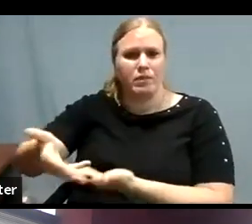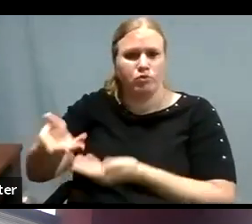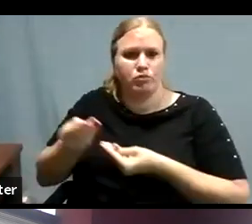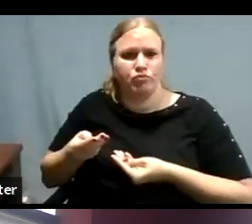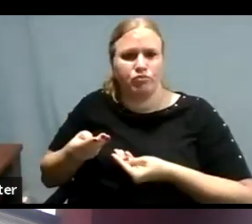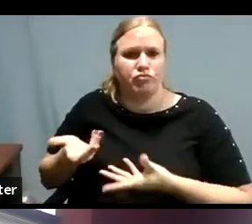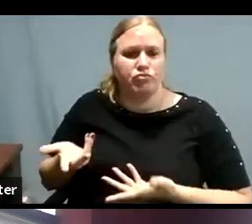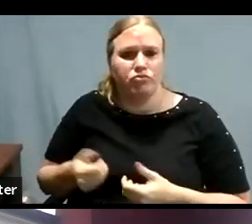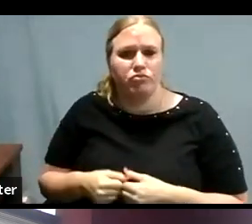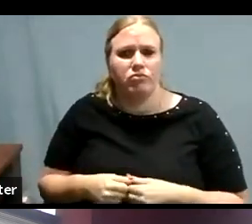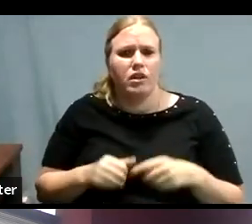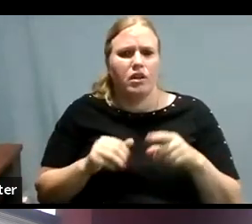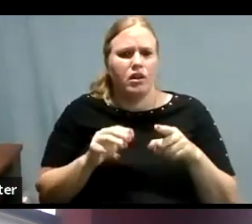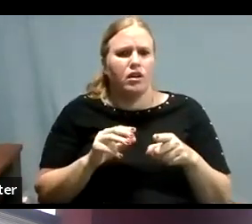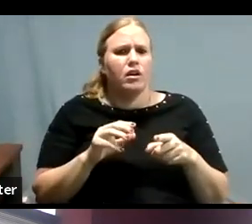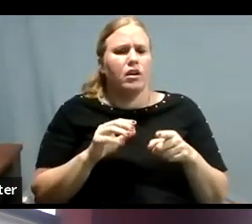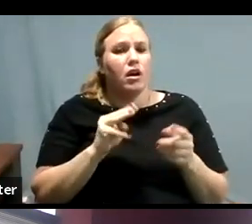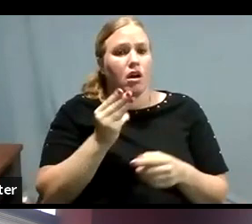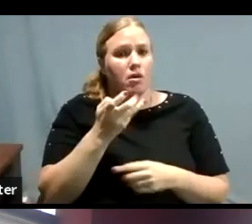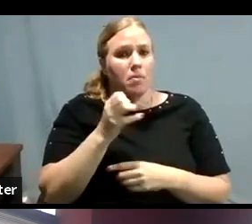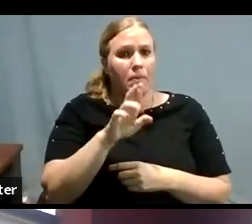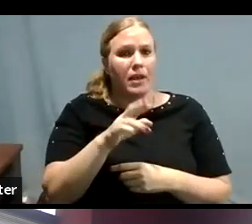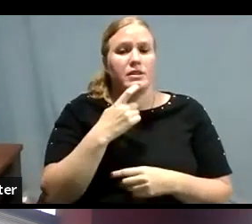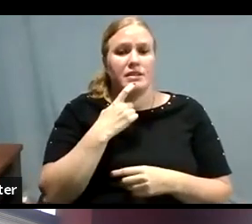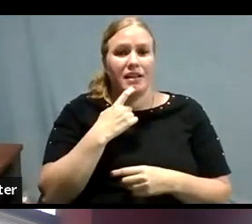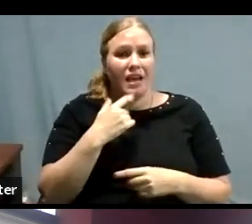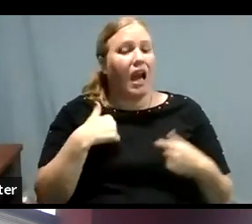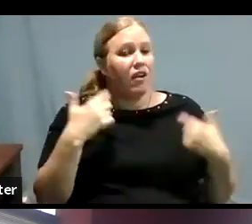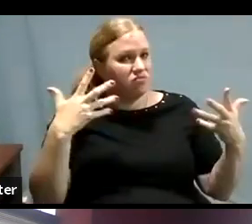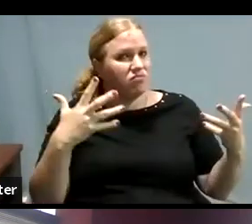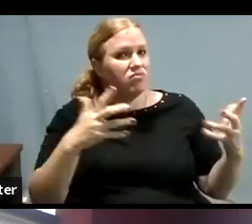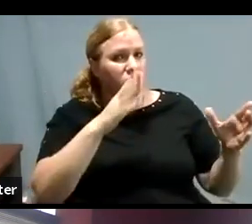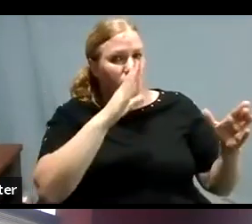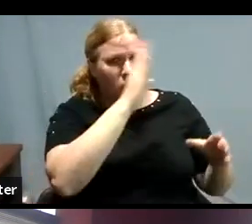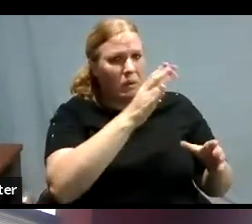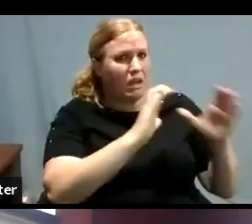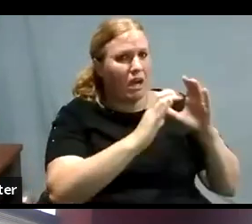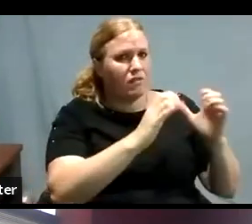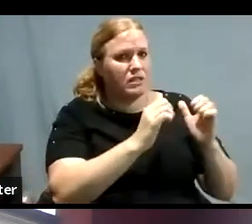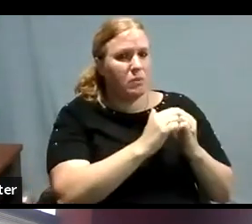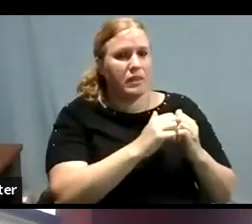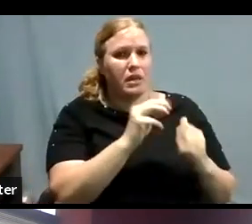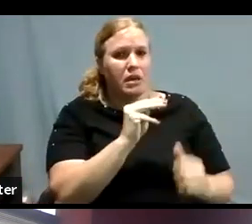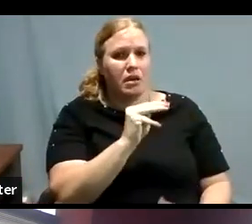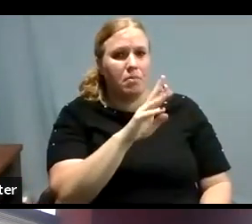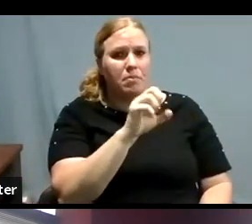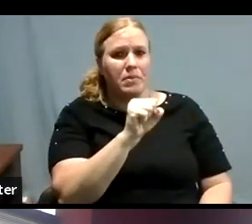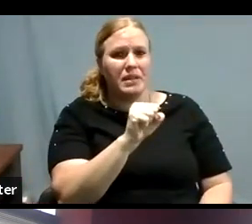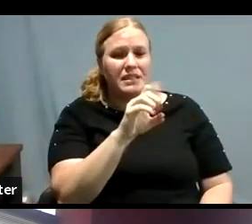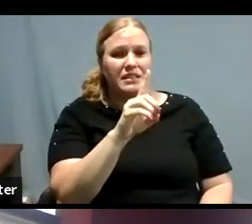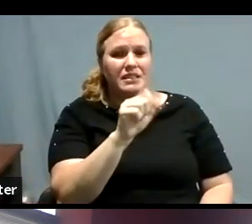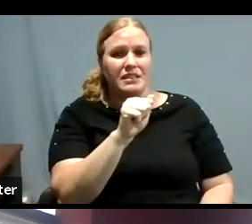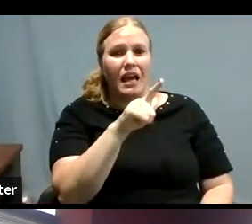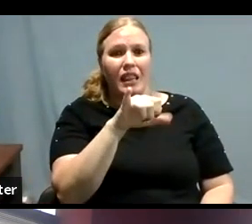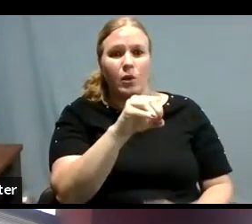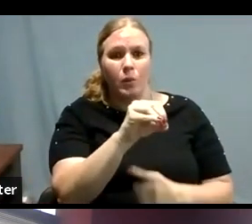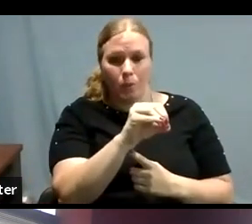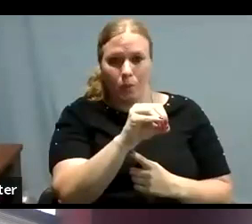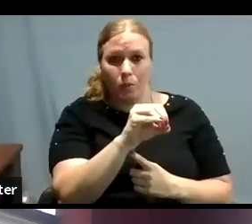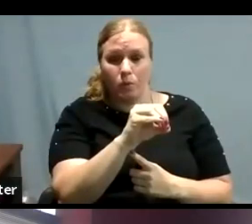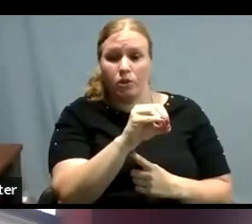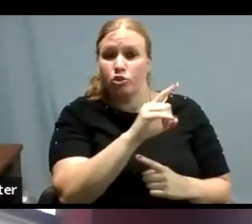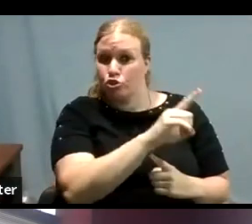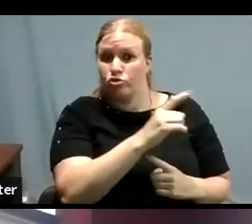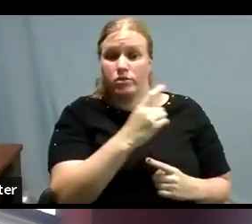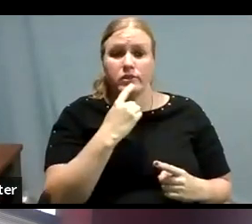I had some direct conversations with Mrs. Dalio, and she expressed a commitment to that before this